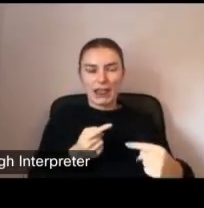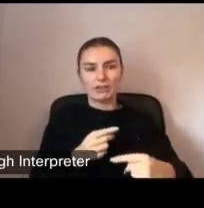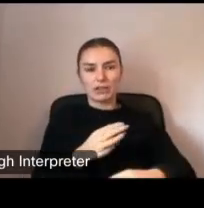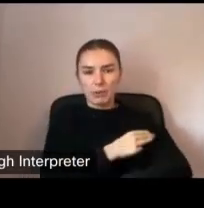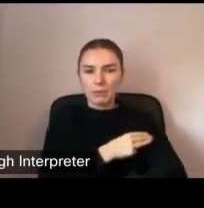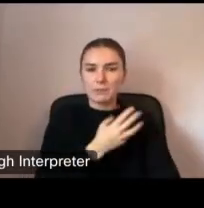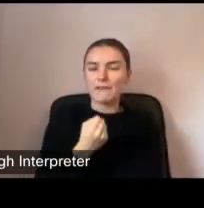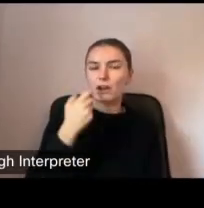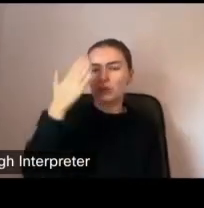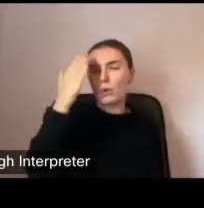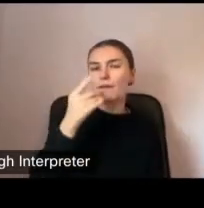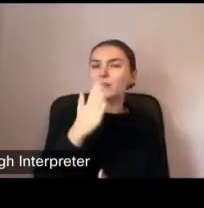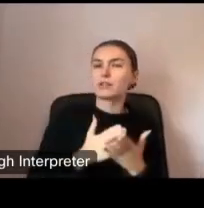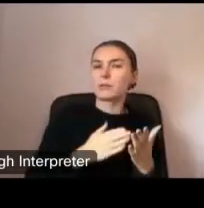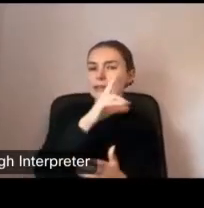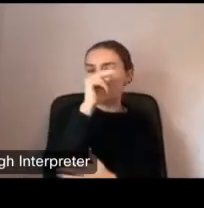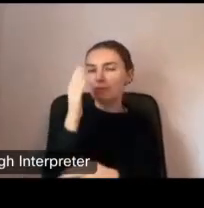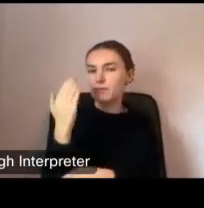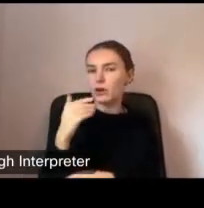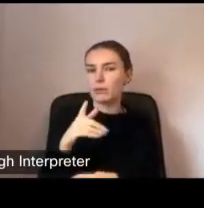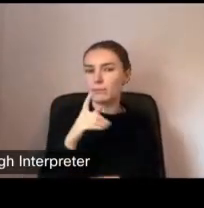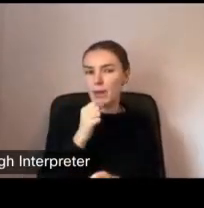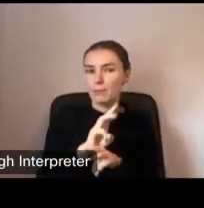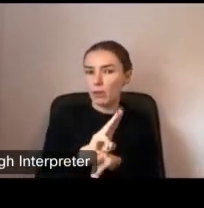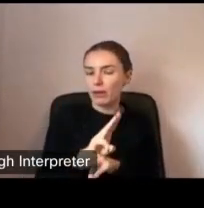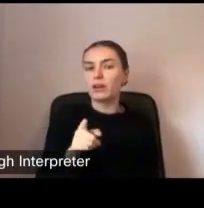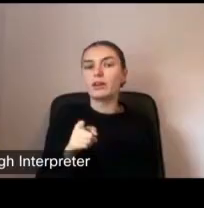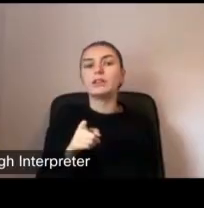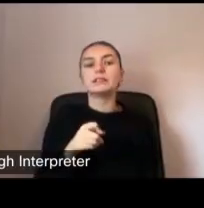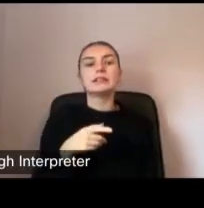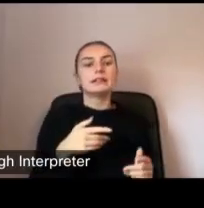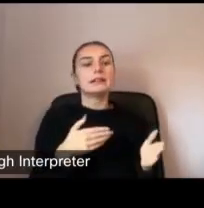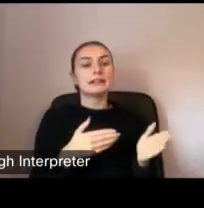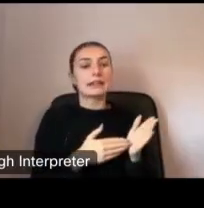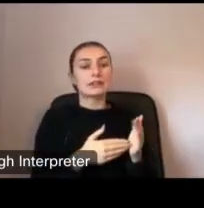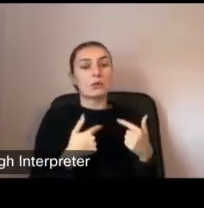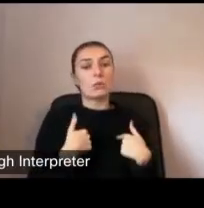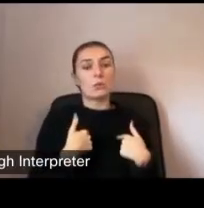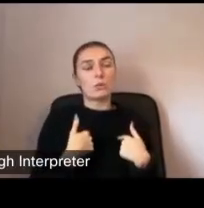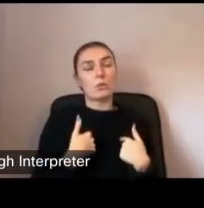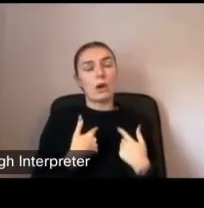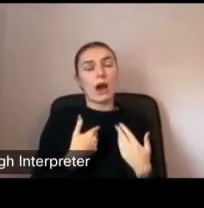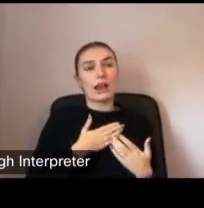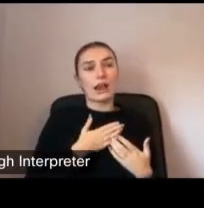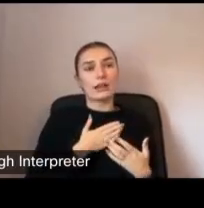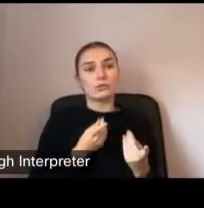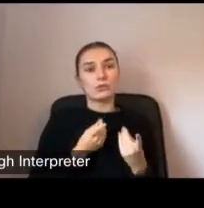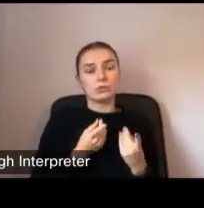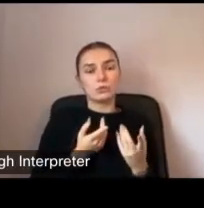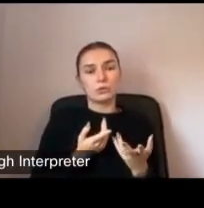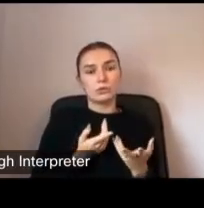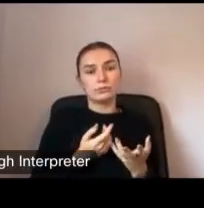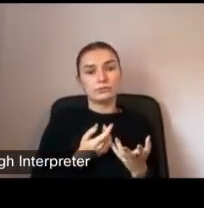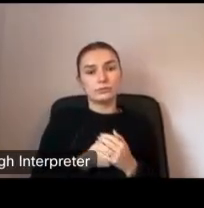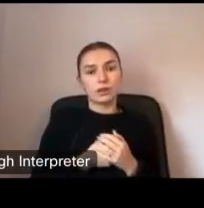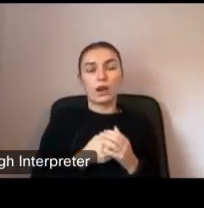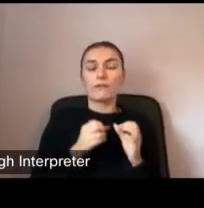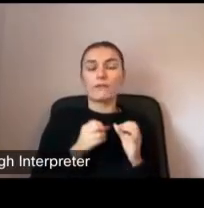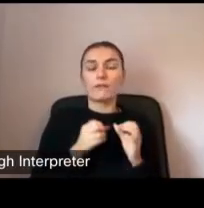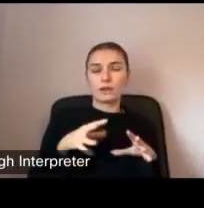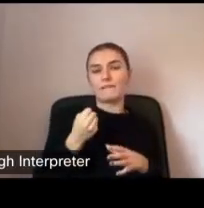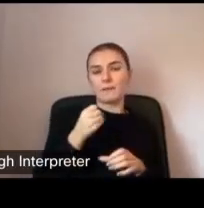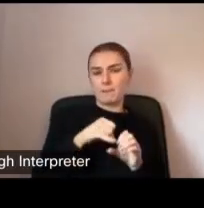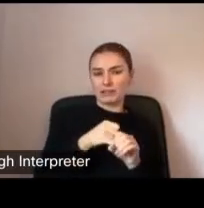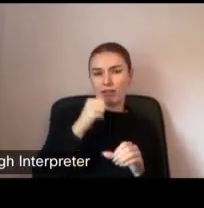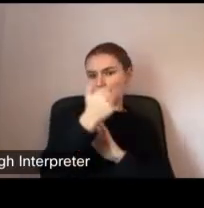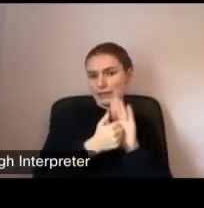about the mother. I think the thing I have to do is I mean, obviously you've got medical skills. I